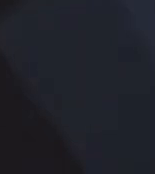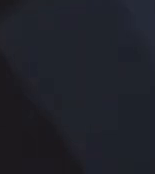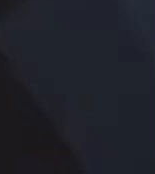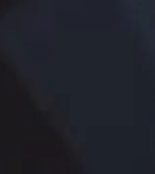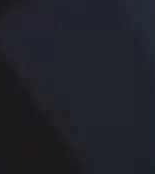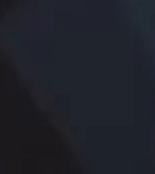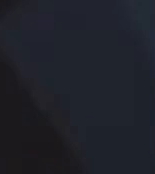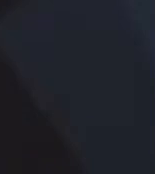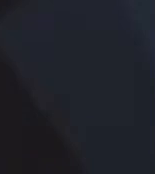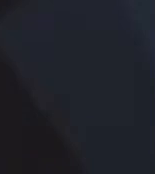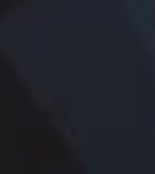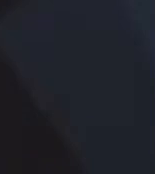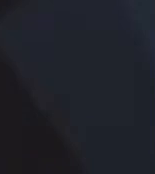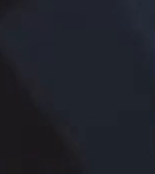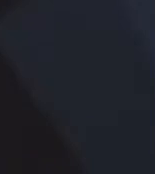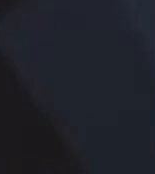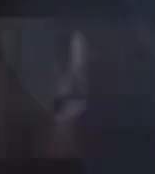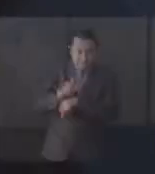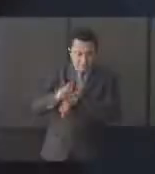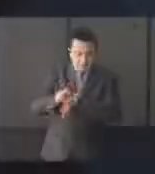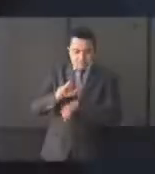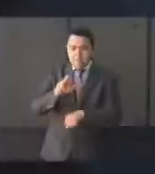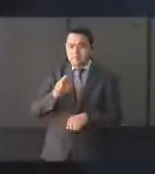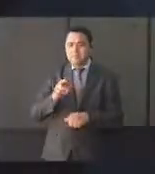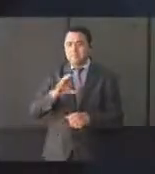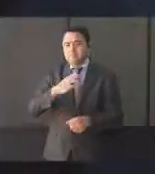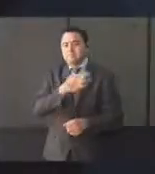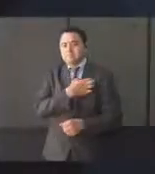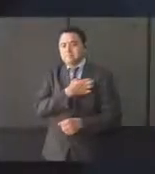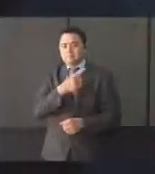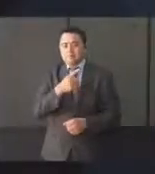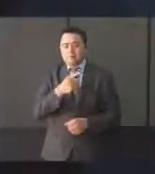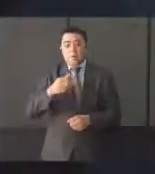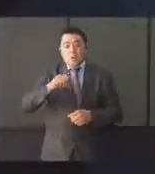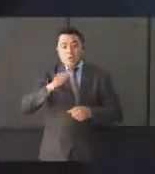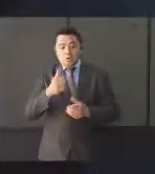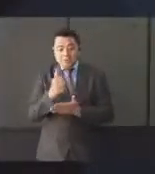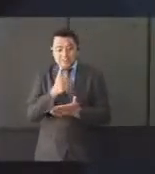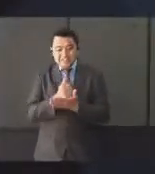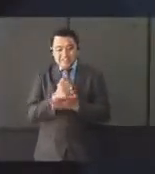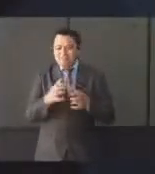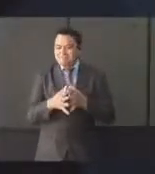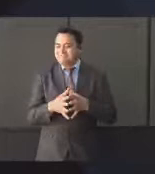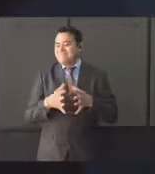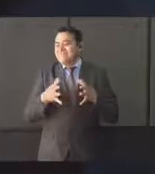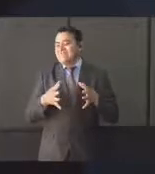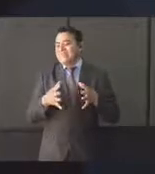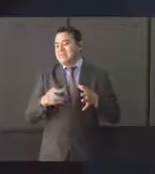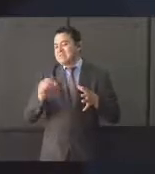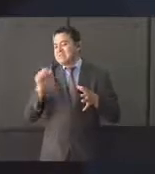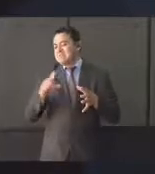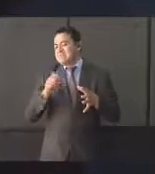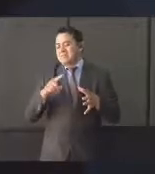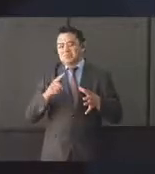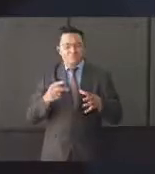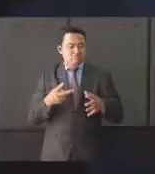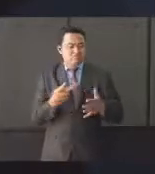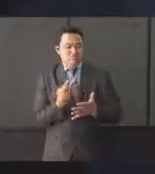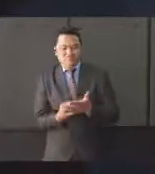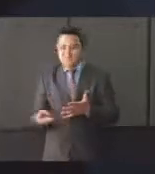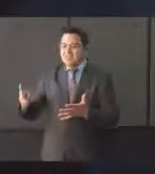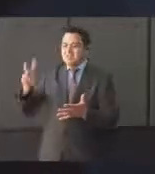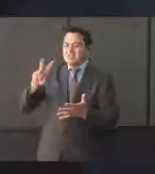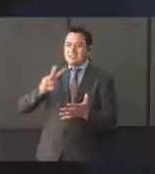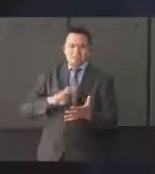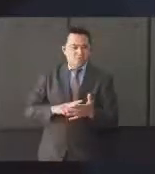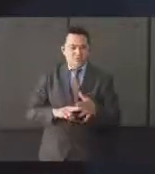wonderful city in Latin America, Peru. And as other big cities,